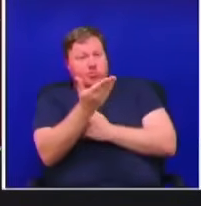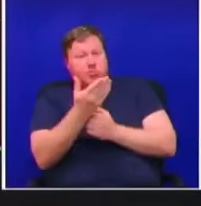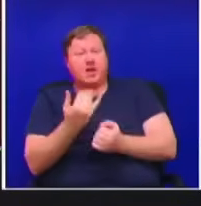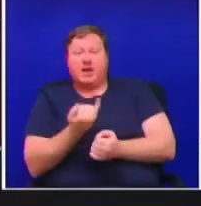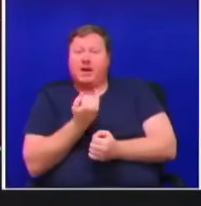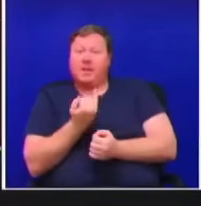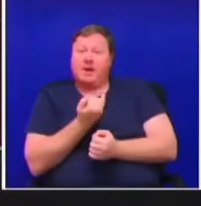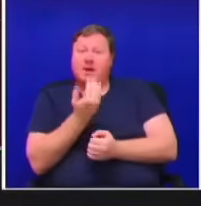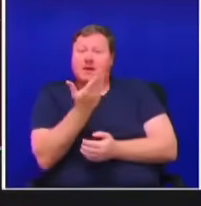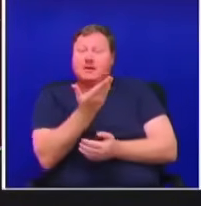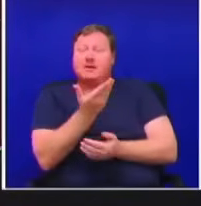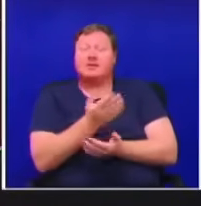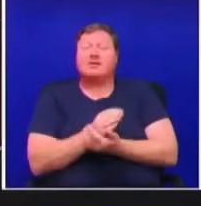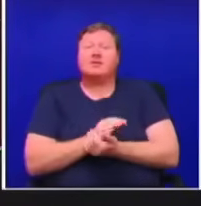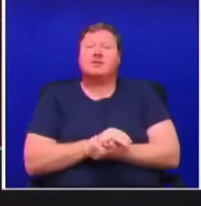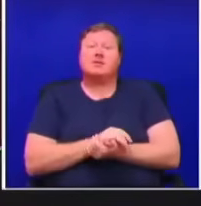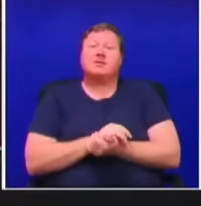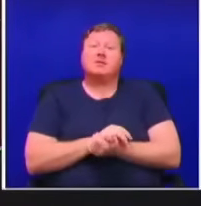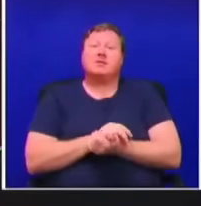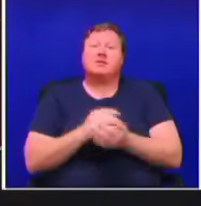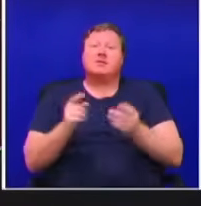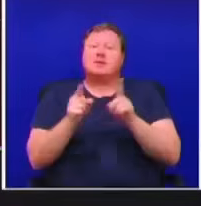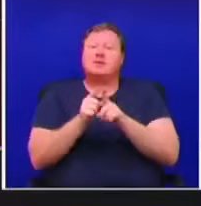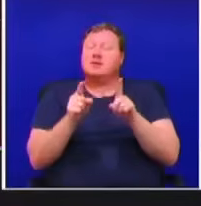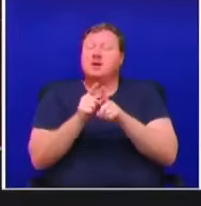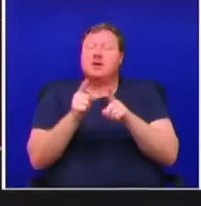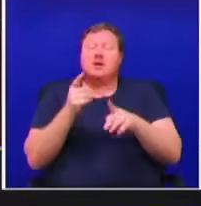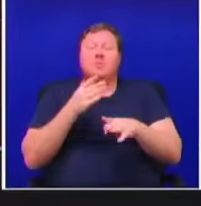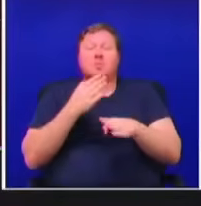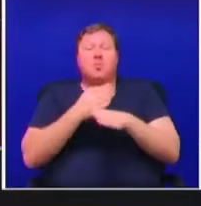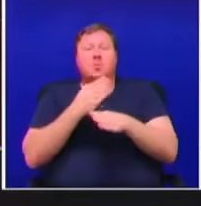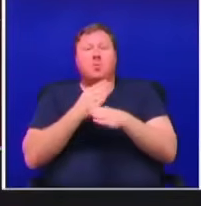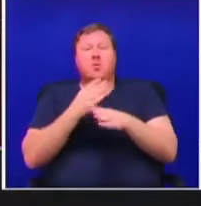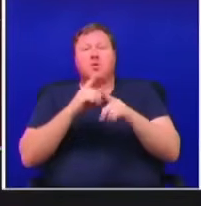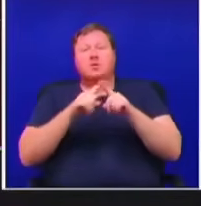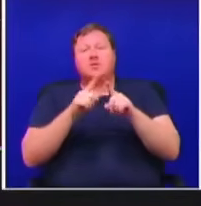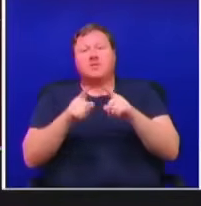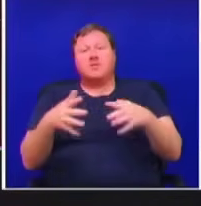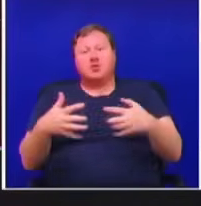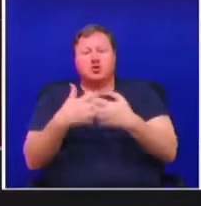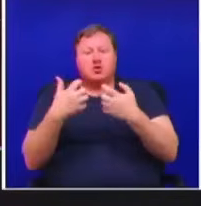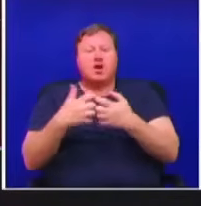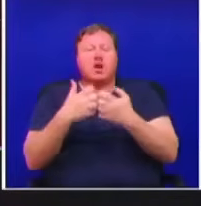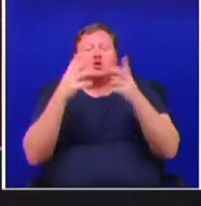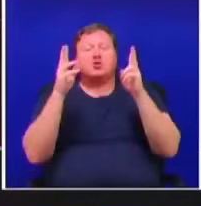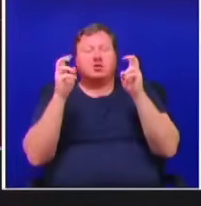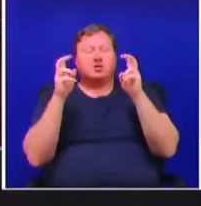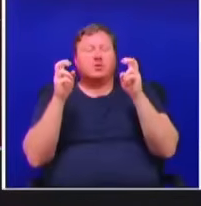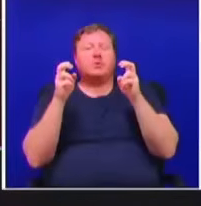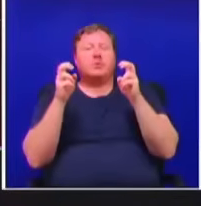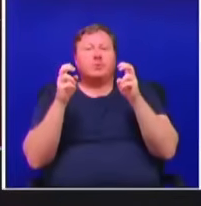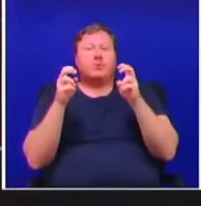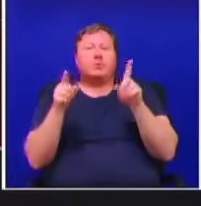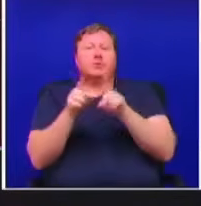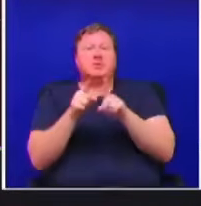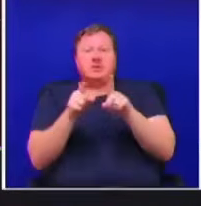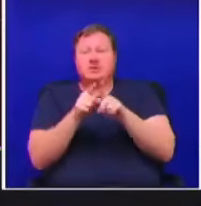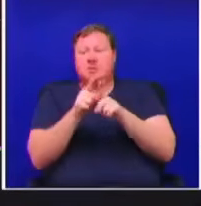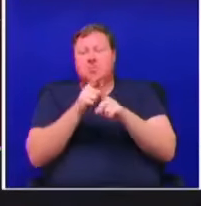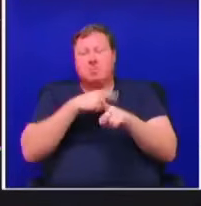that is dealing with the various issues and challenges as it is doing, like